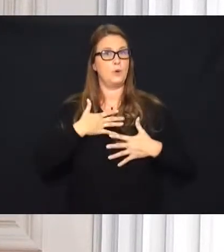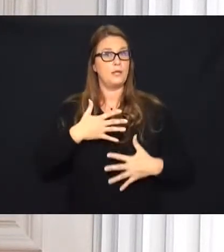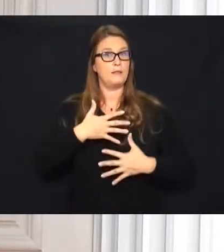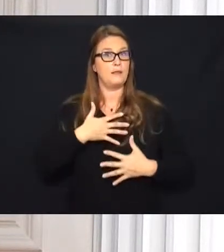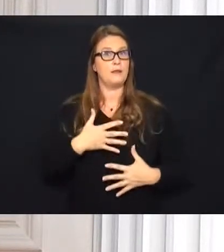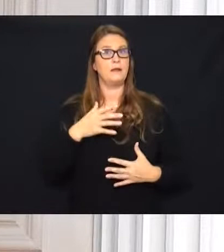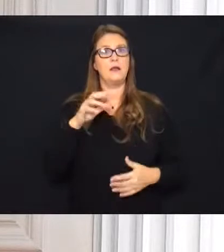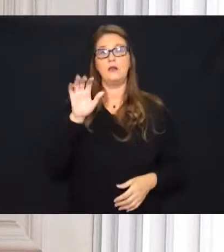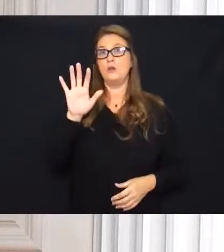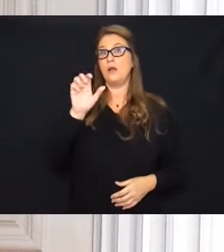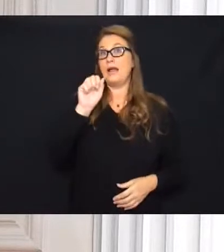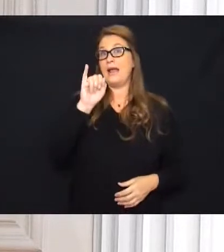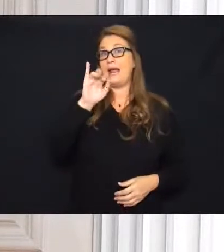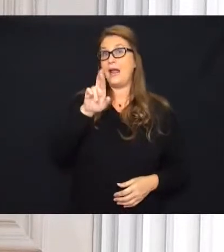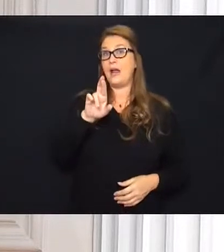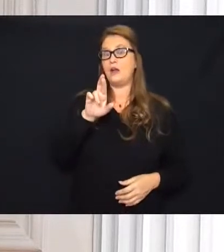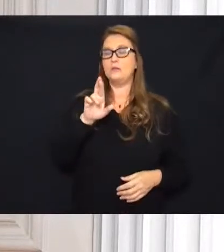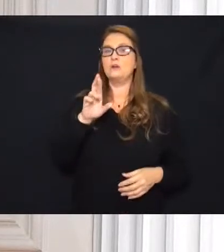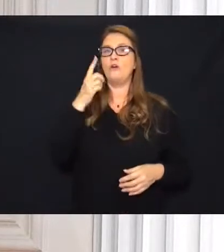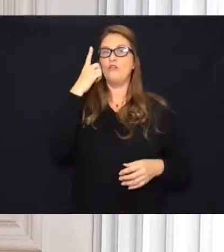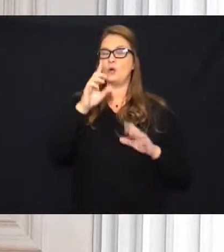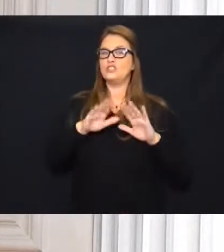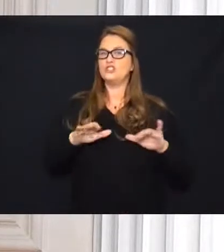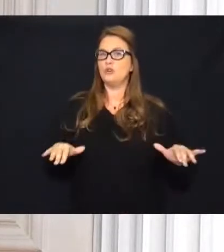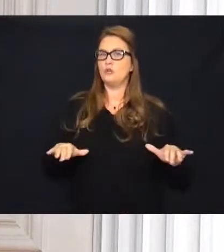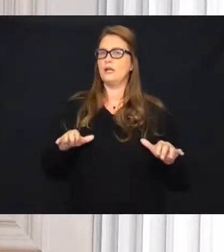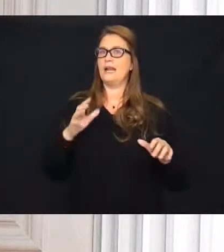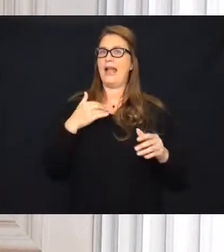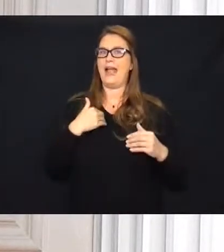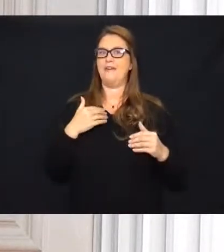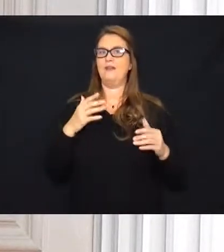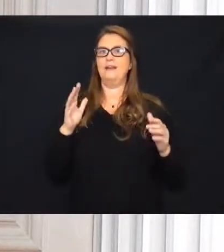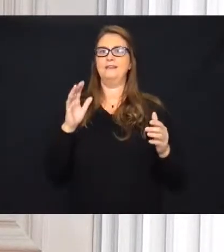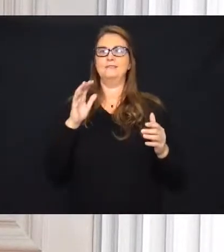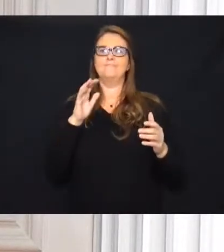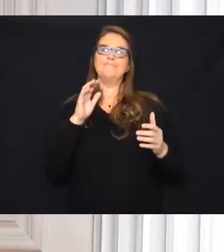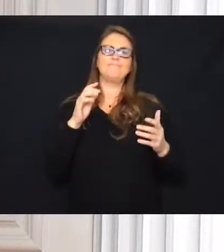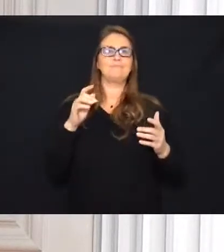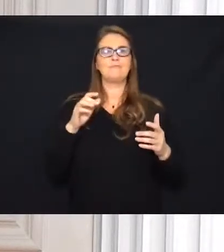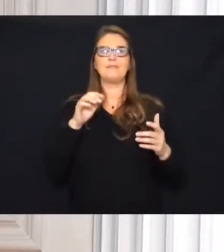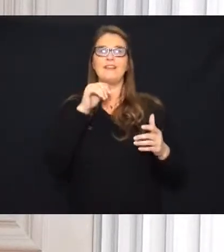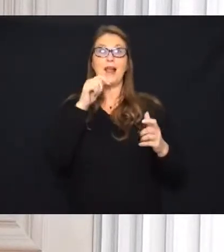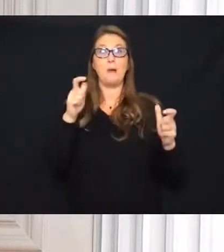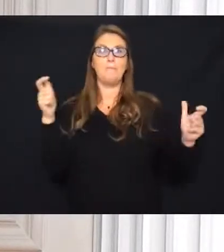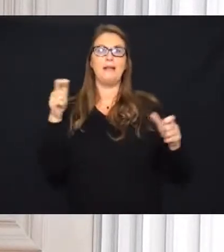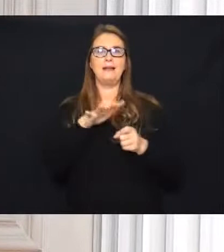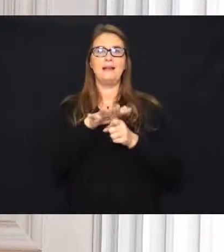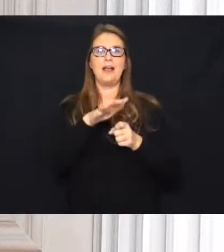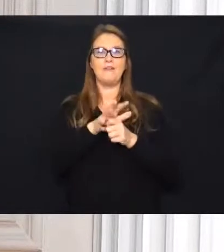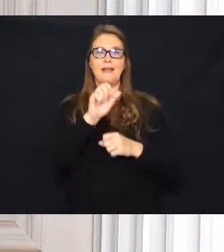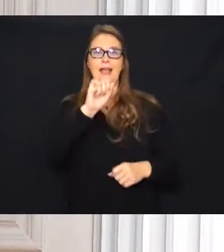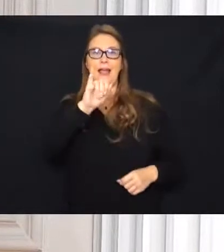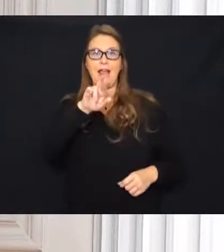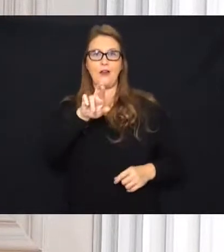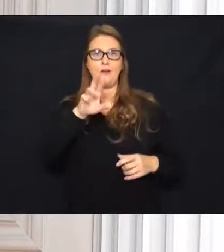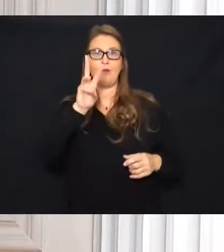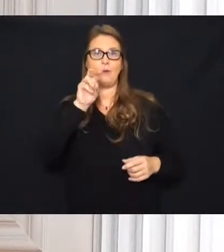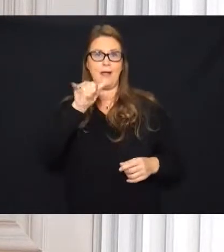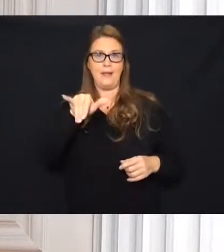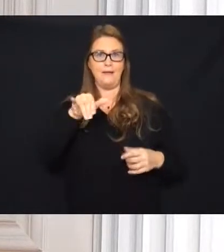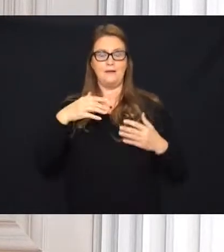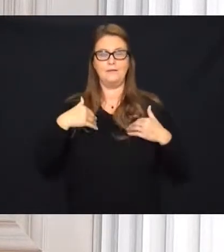smaller airways in general have less room to have reserve if there